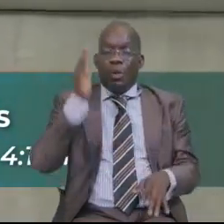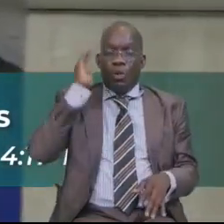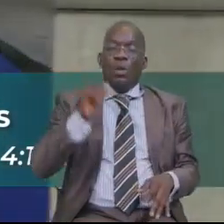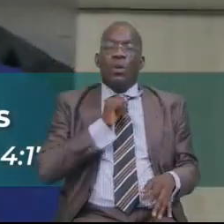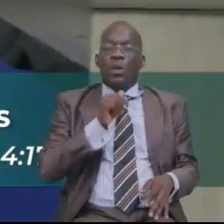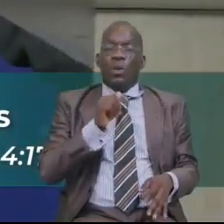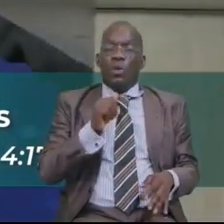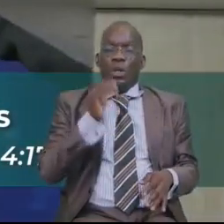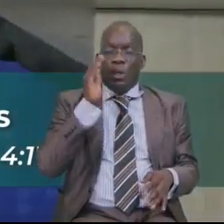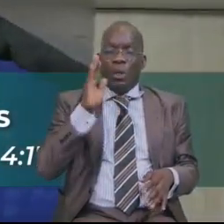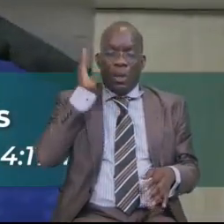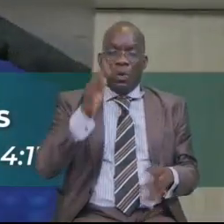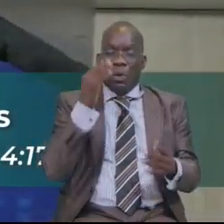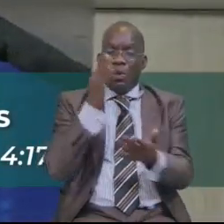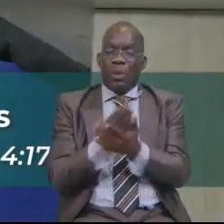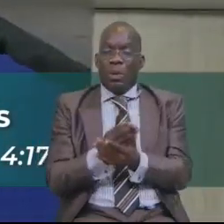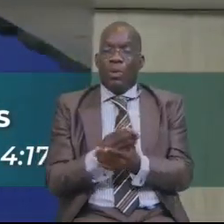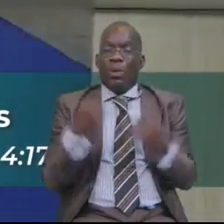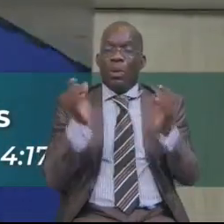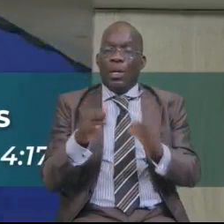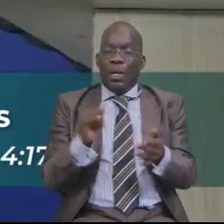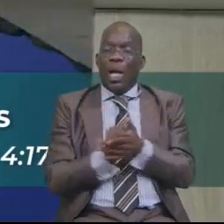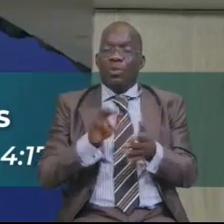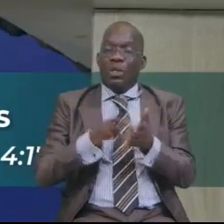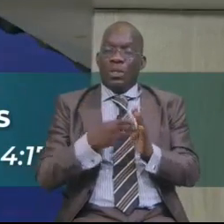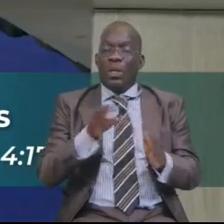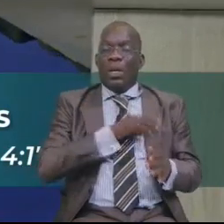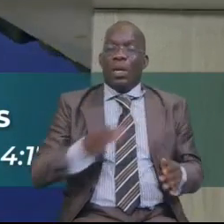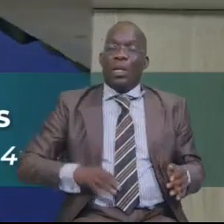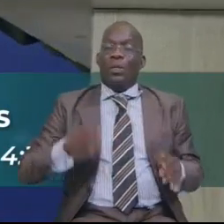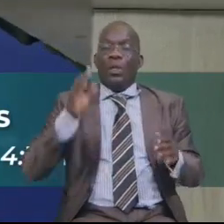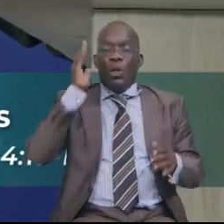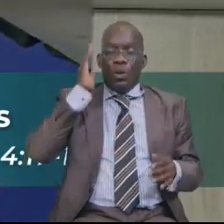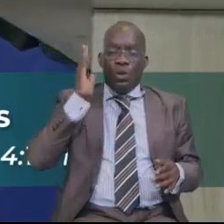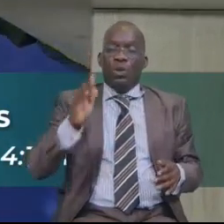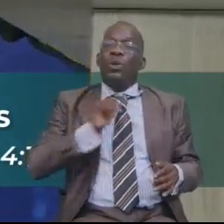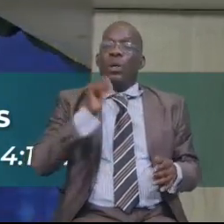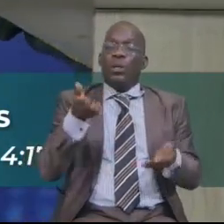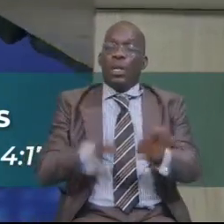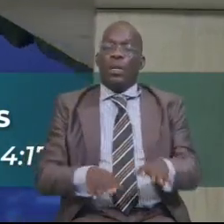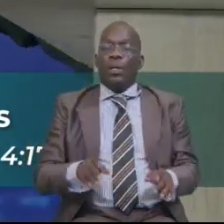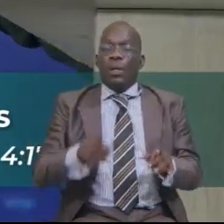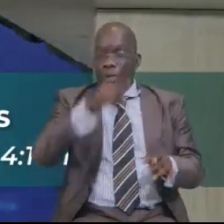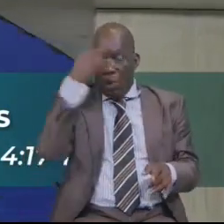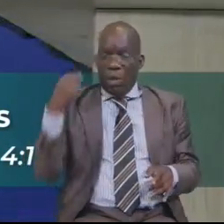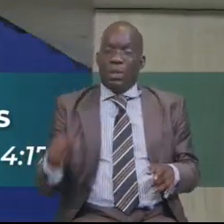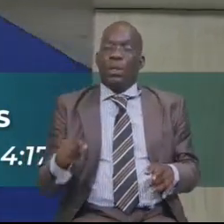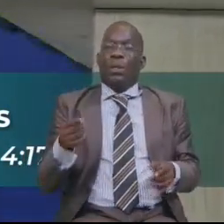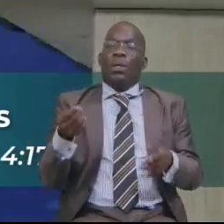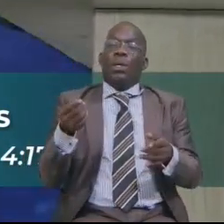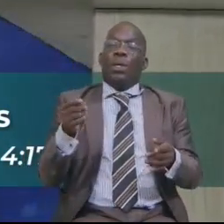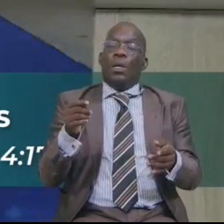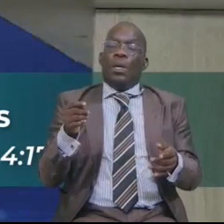that means Christ should not have died, because death will normally do the work. The